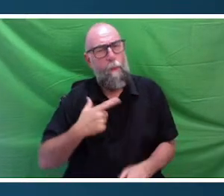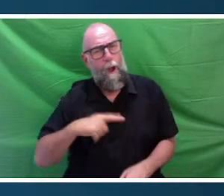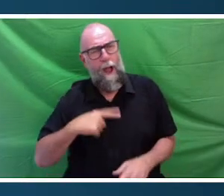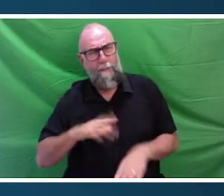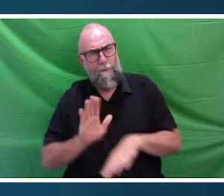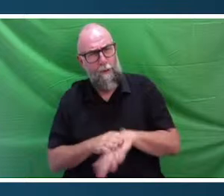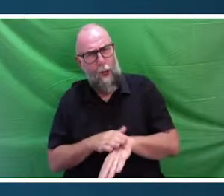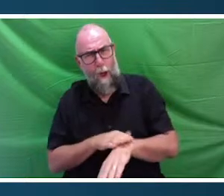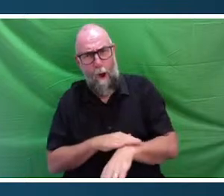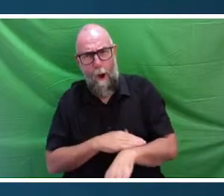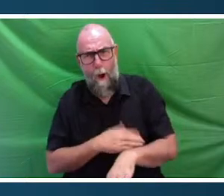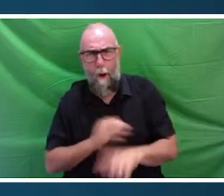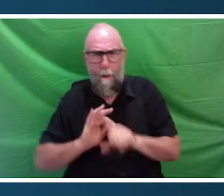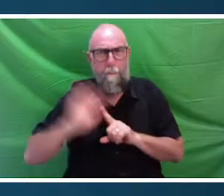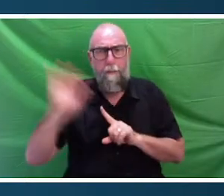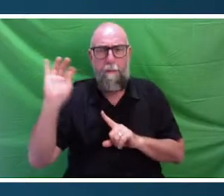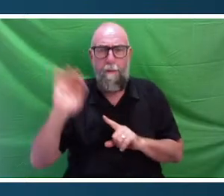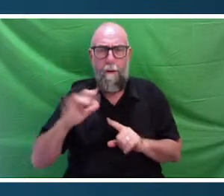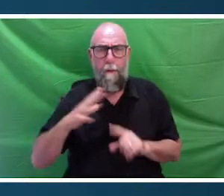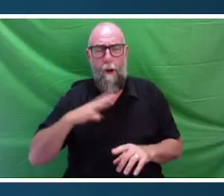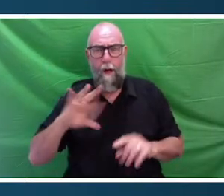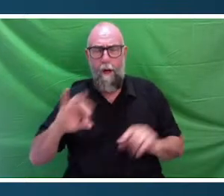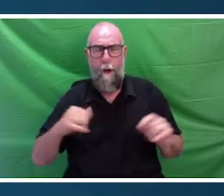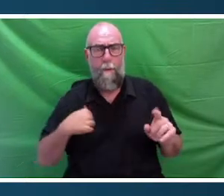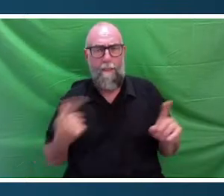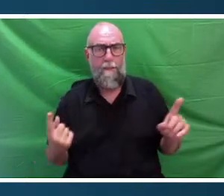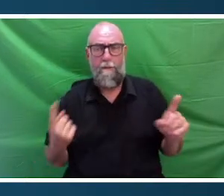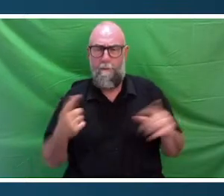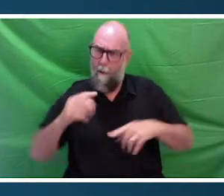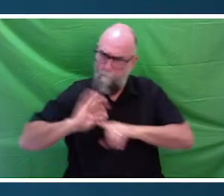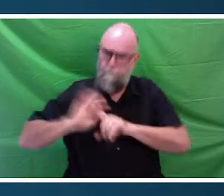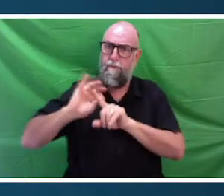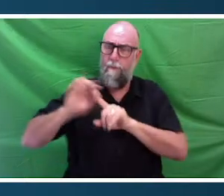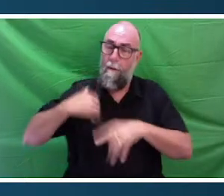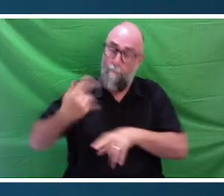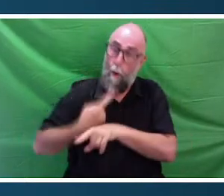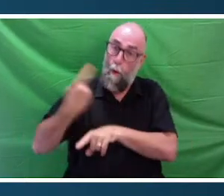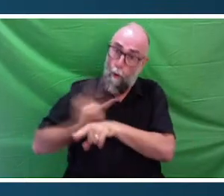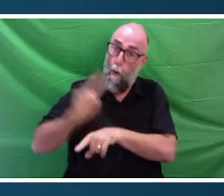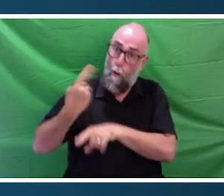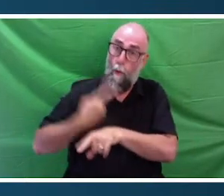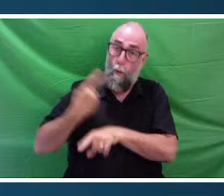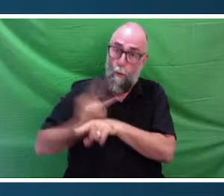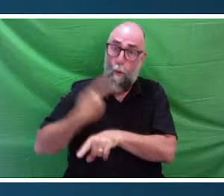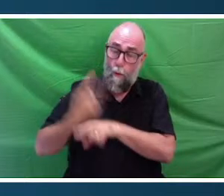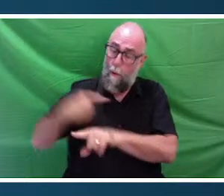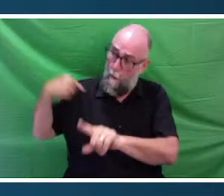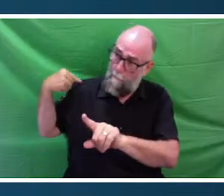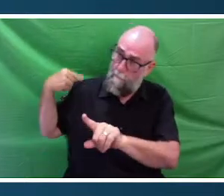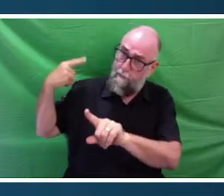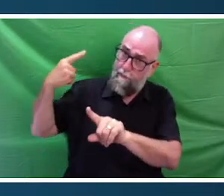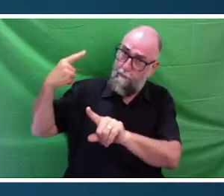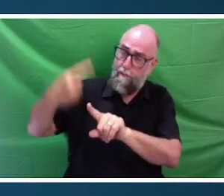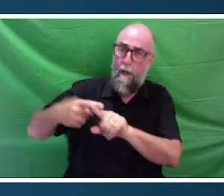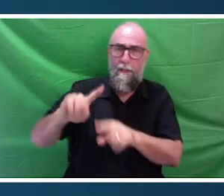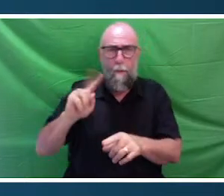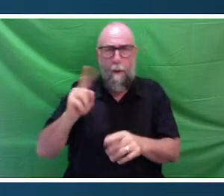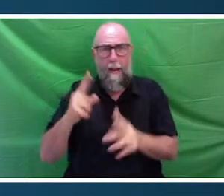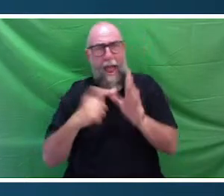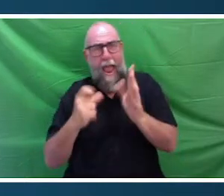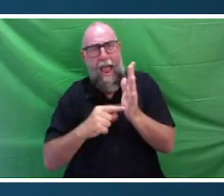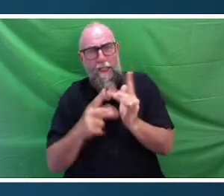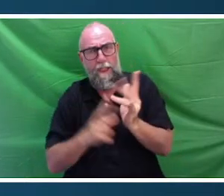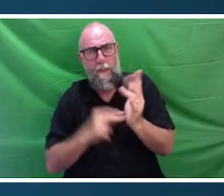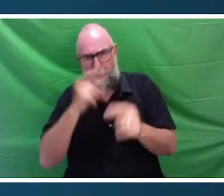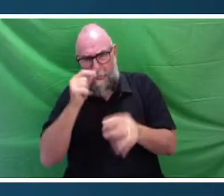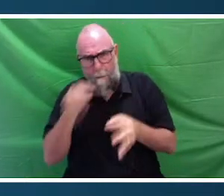haven't we advanced those issues further that we've been talking about for so long now? And what would be some key actions that could be taken in